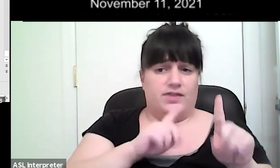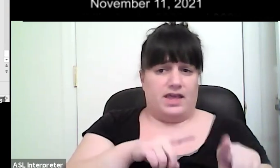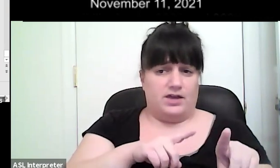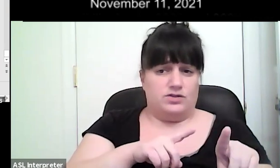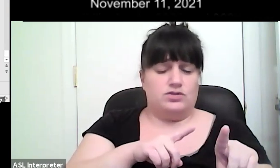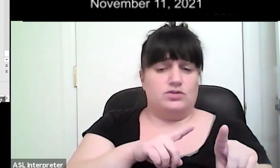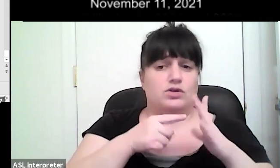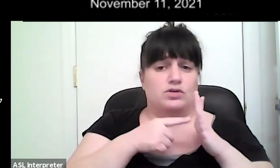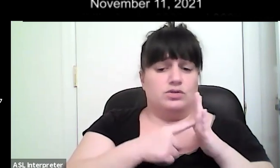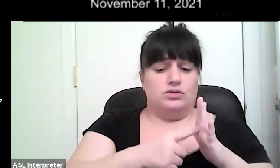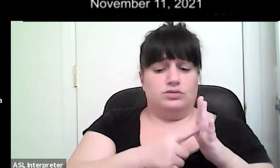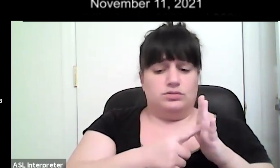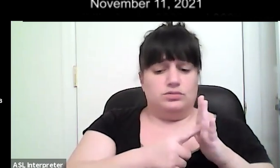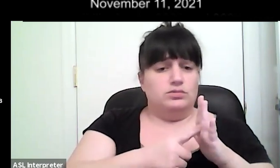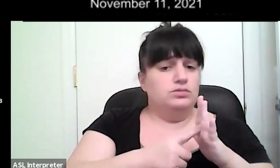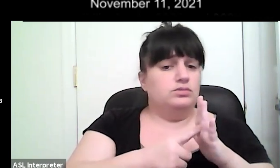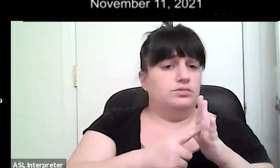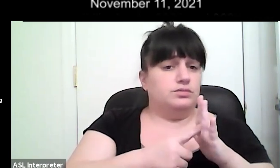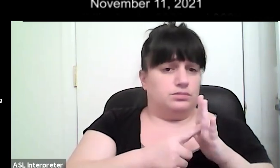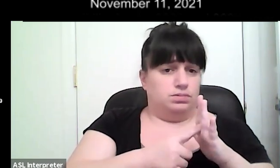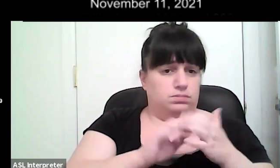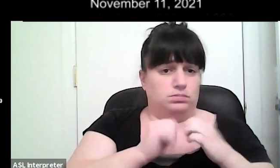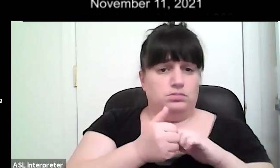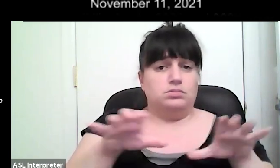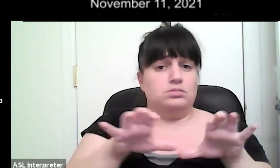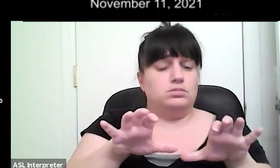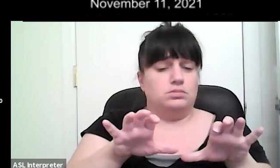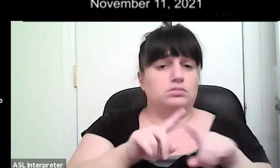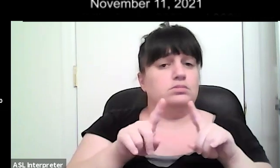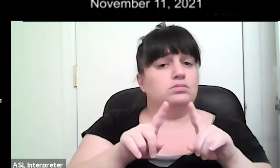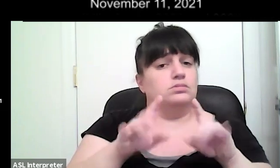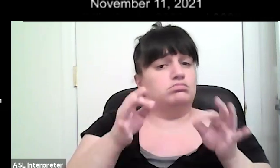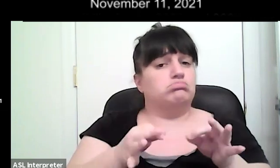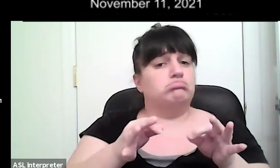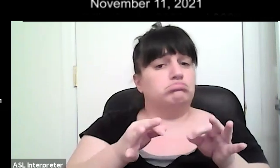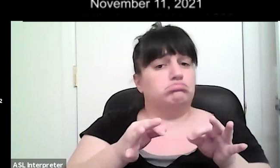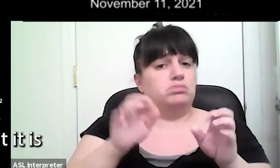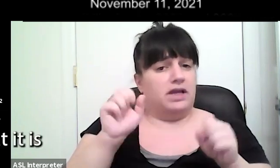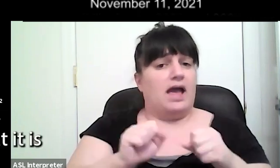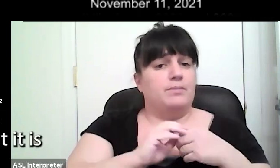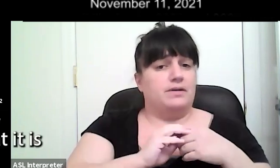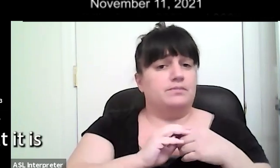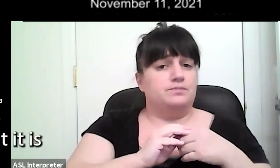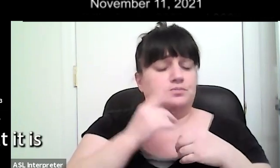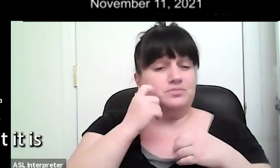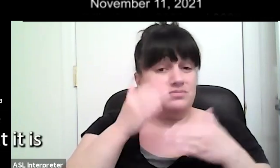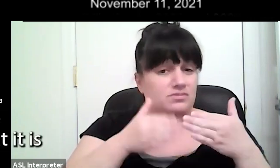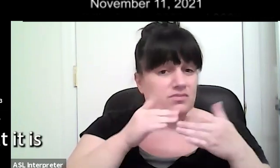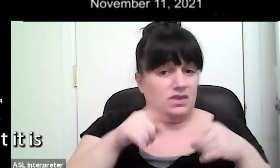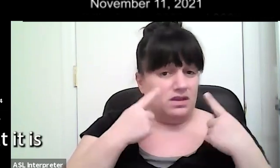to show how it has been done, but it definitely can be done, because in the end,